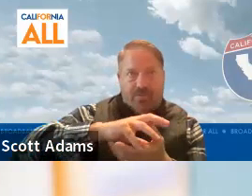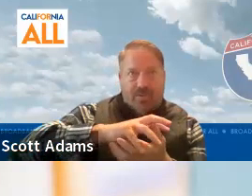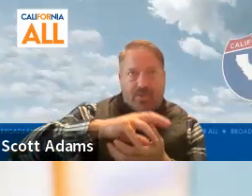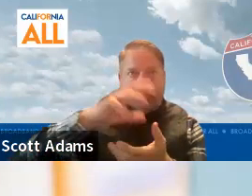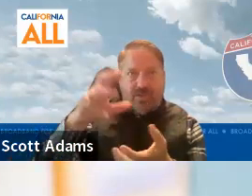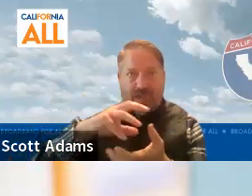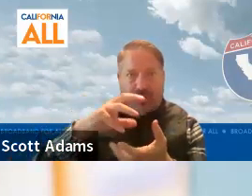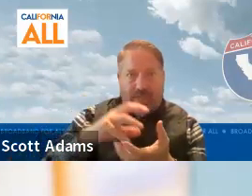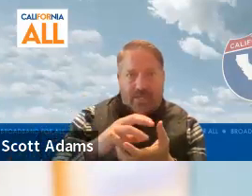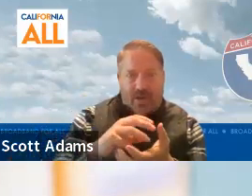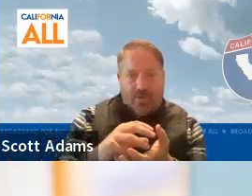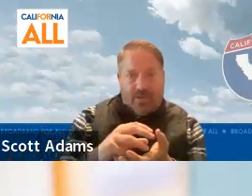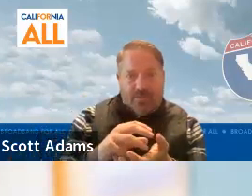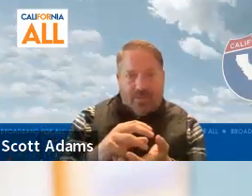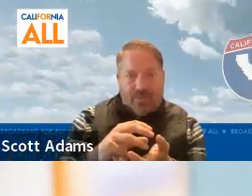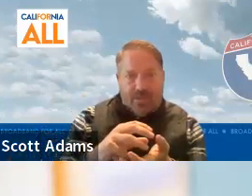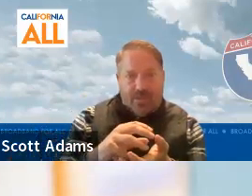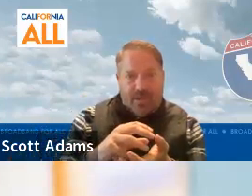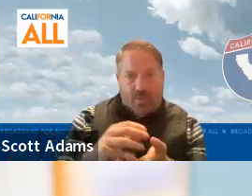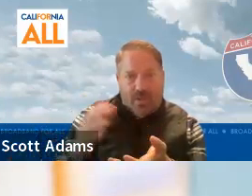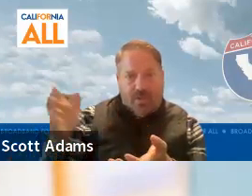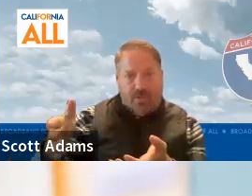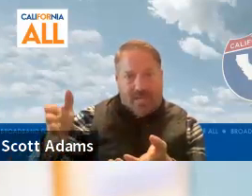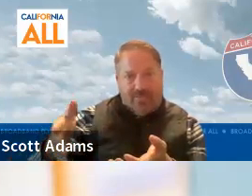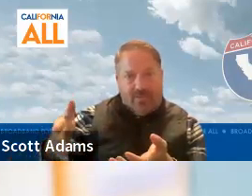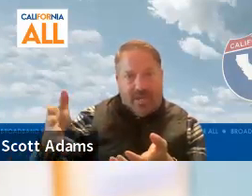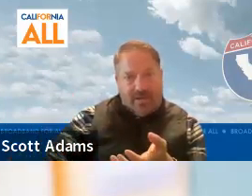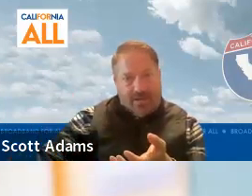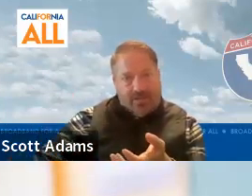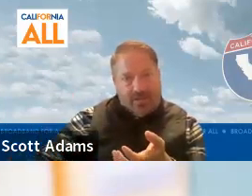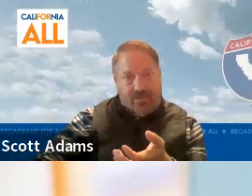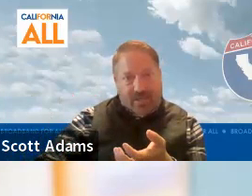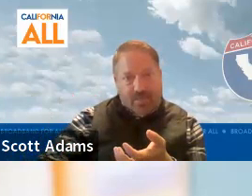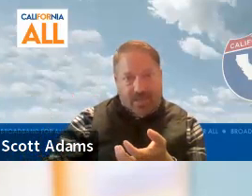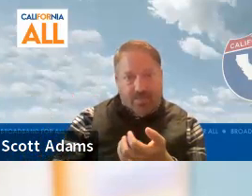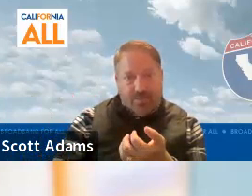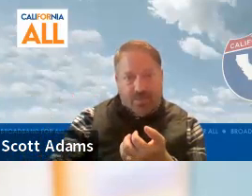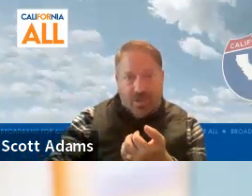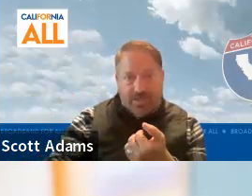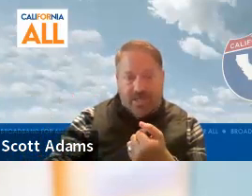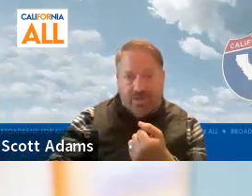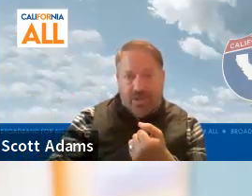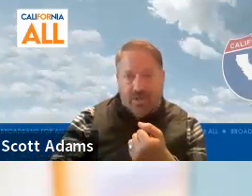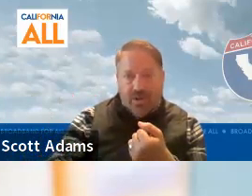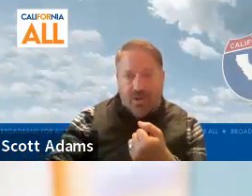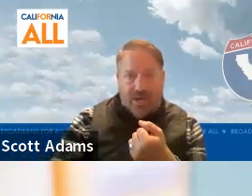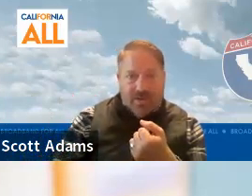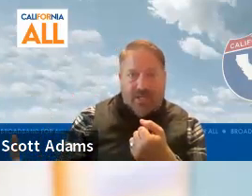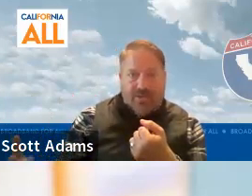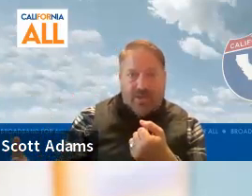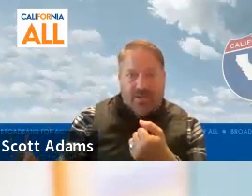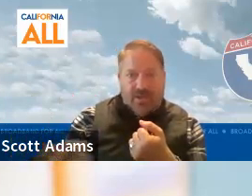to achieve digital equity and outcomes. What goes after that is the state being able to draw down